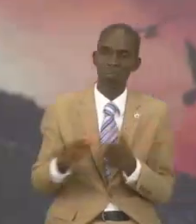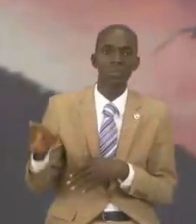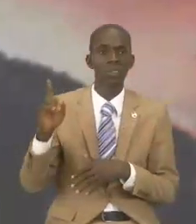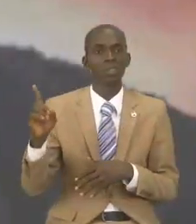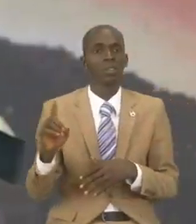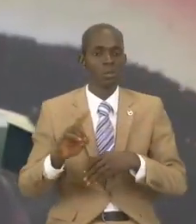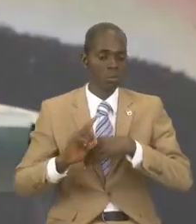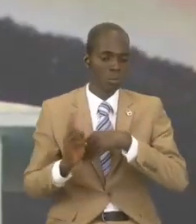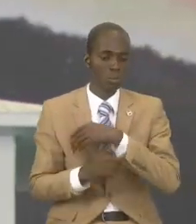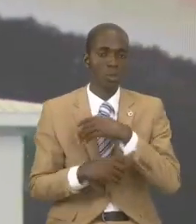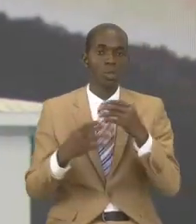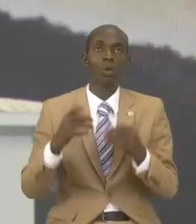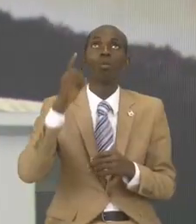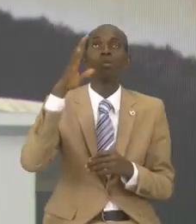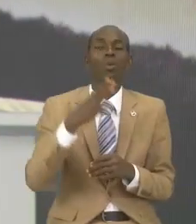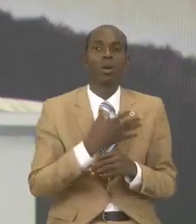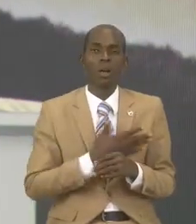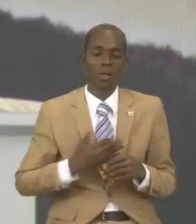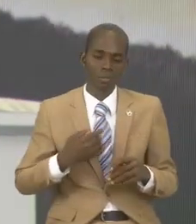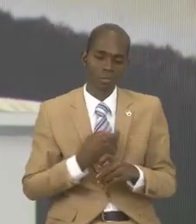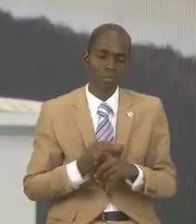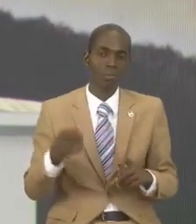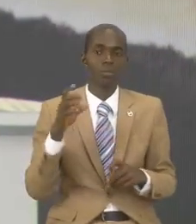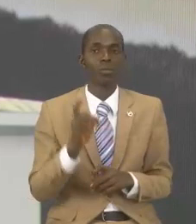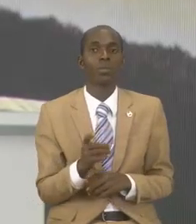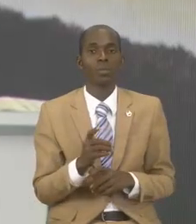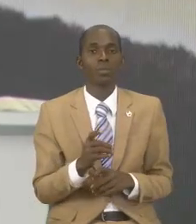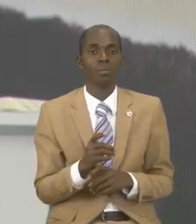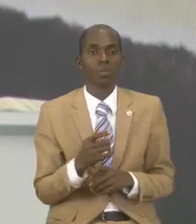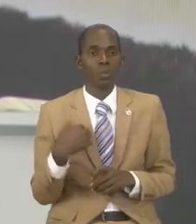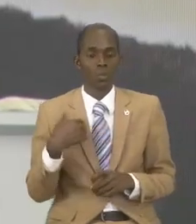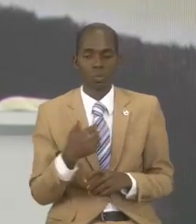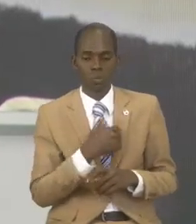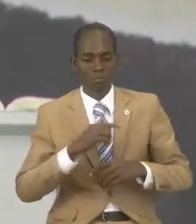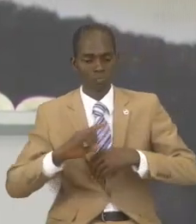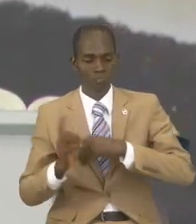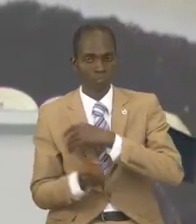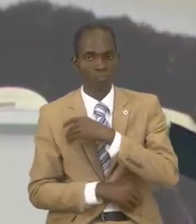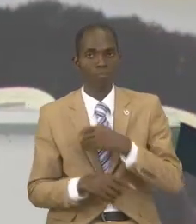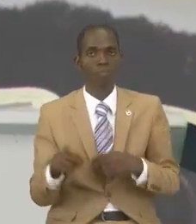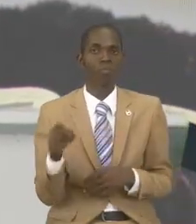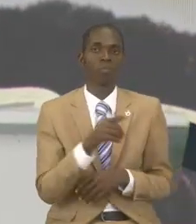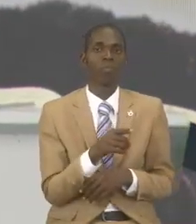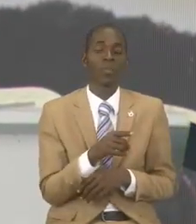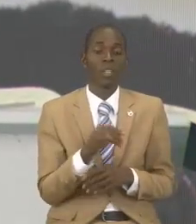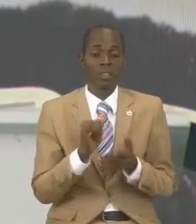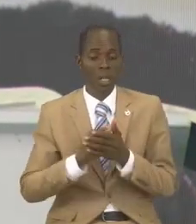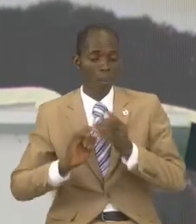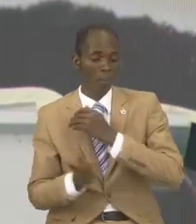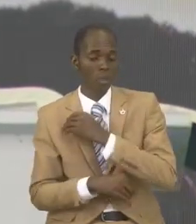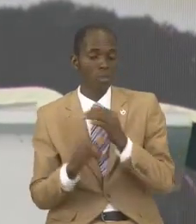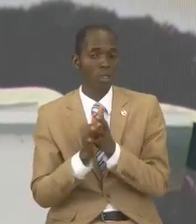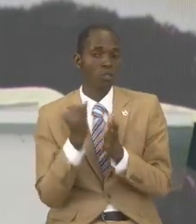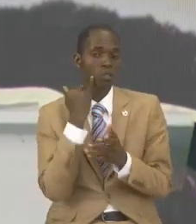of God, and afflicted. The smiting that should have come upon you came upon